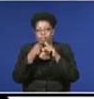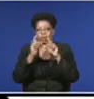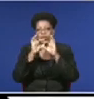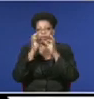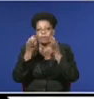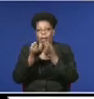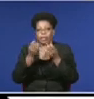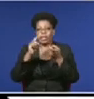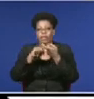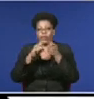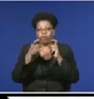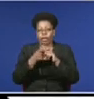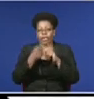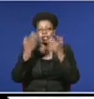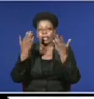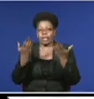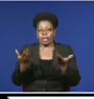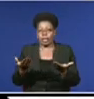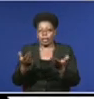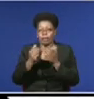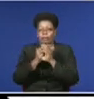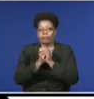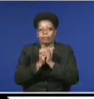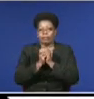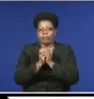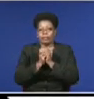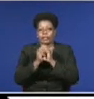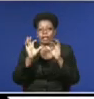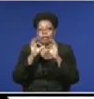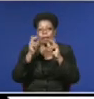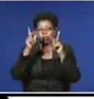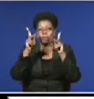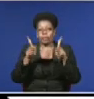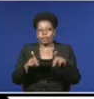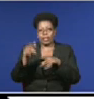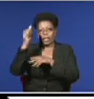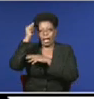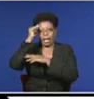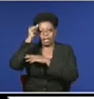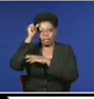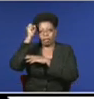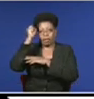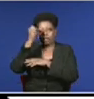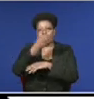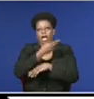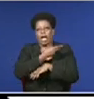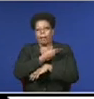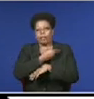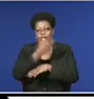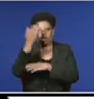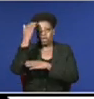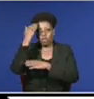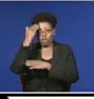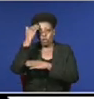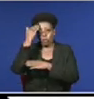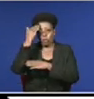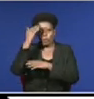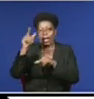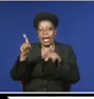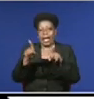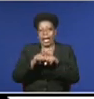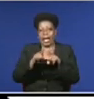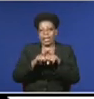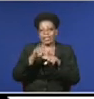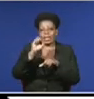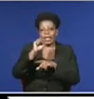and friends here in the Bahamas. Family members of Alden Sylvester Hamilton, better known in the entertainment community